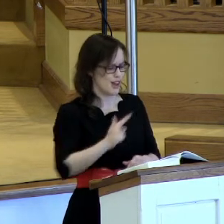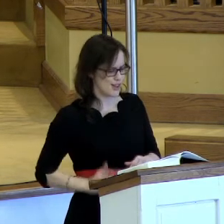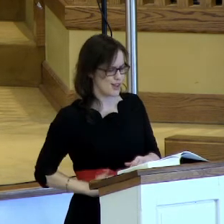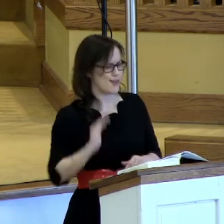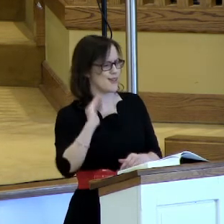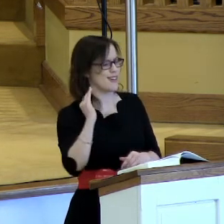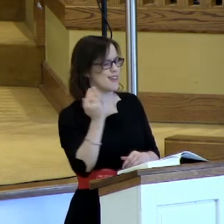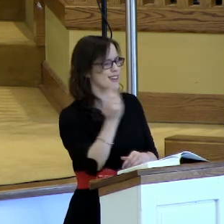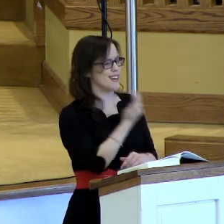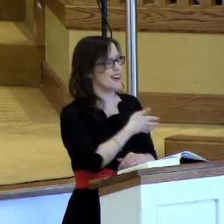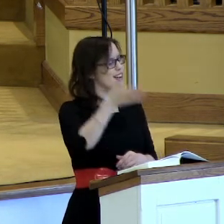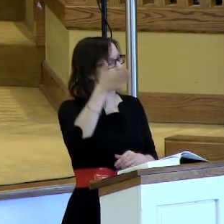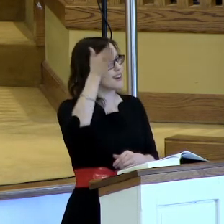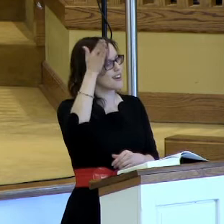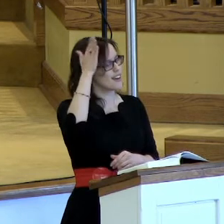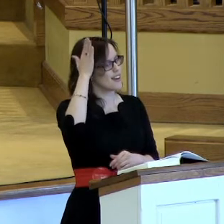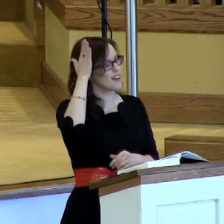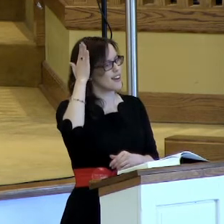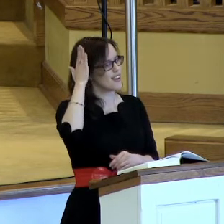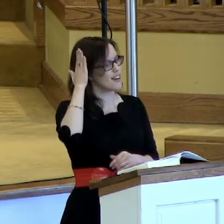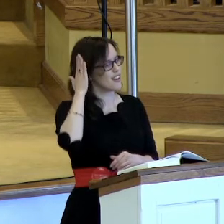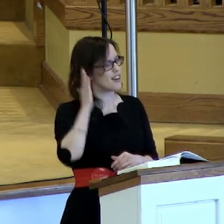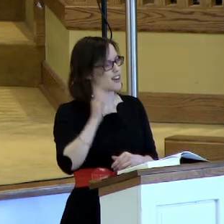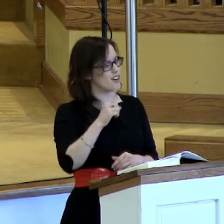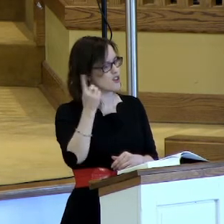The Lord our